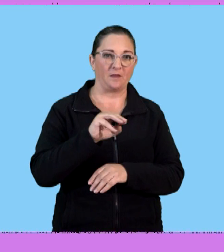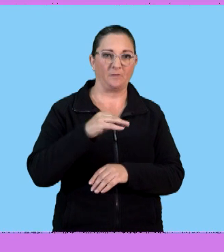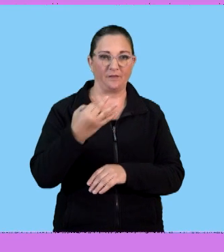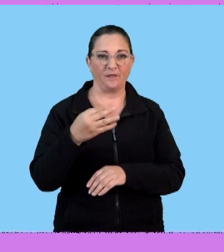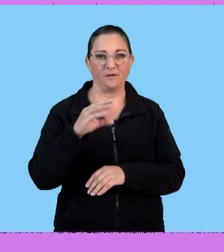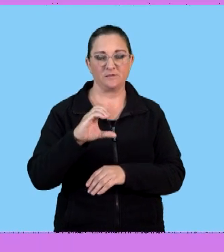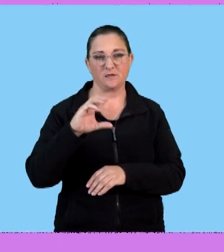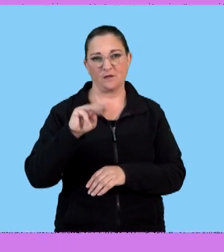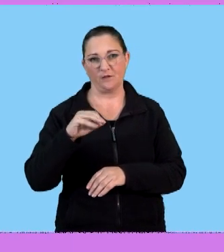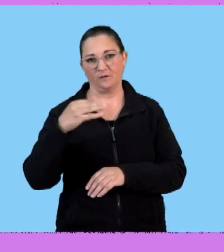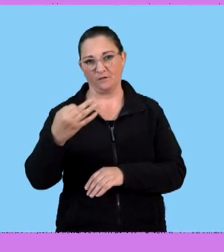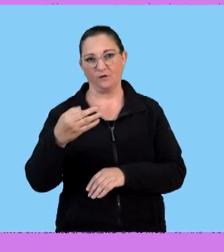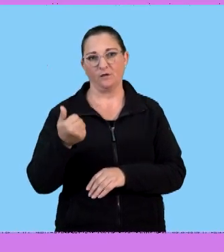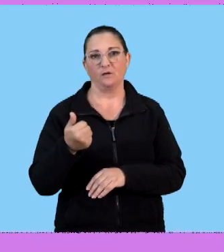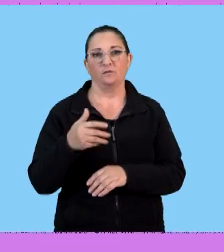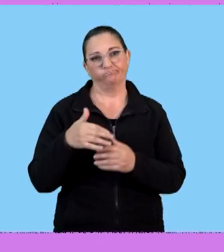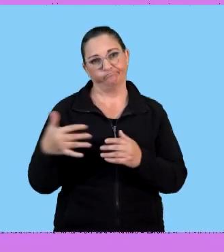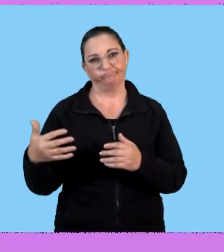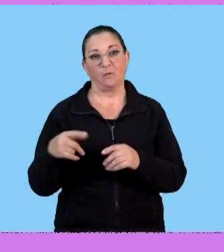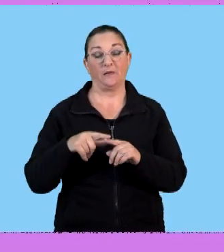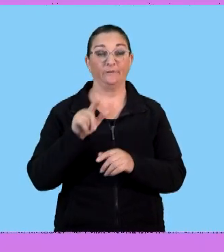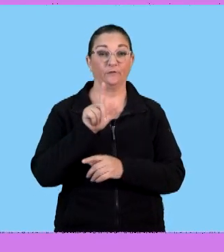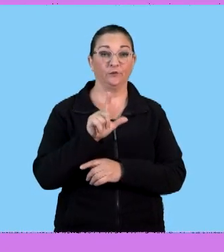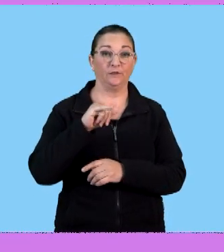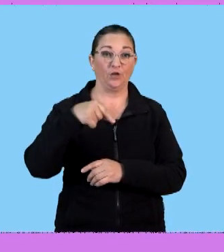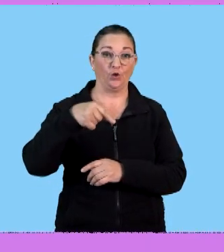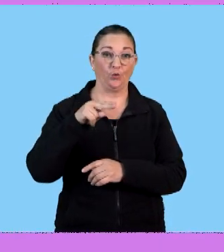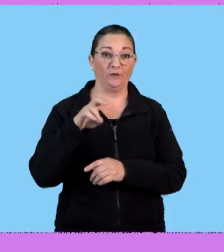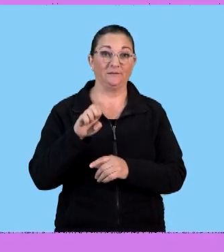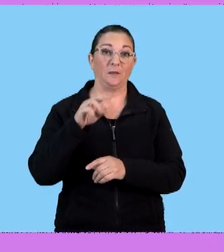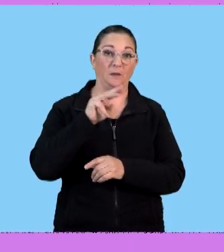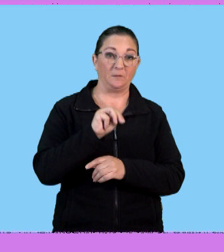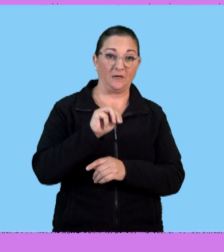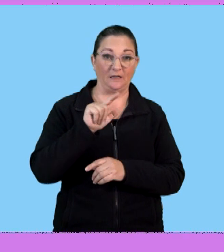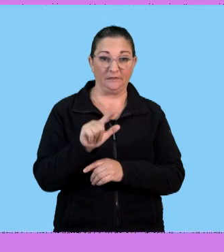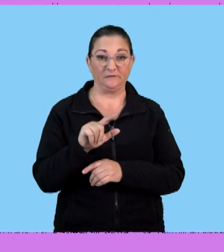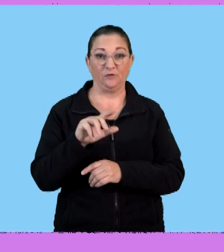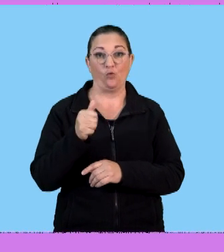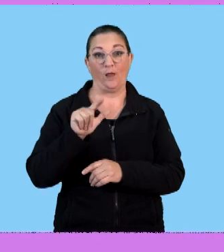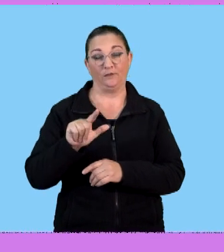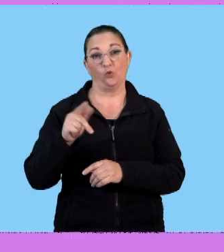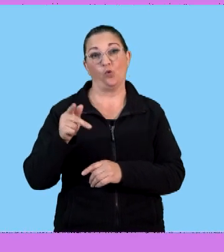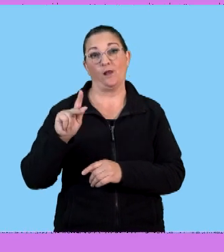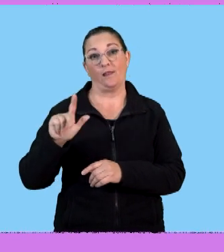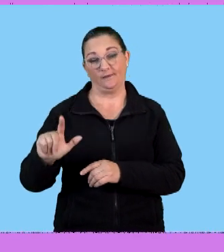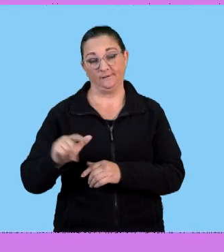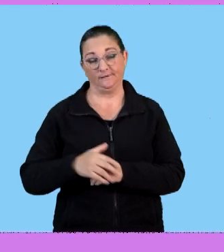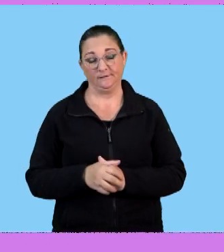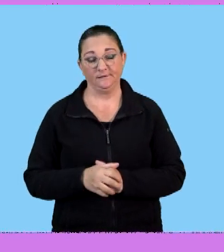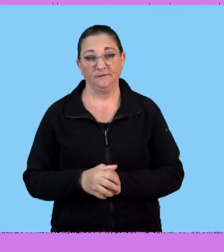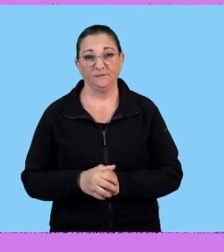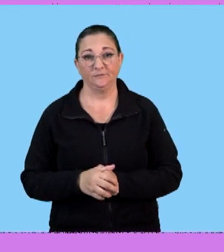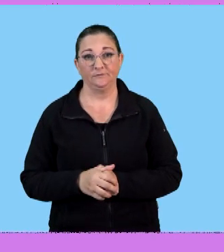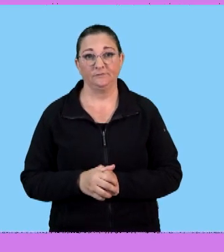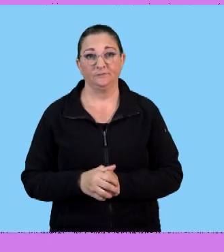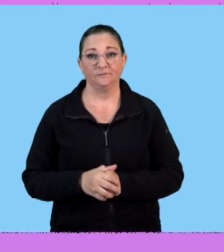centimeters, cubic meters, and so forth. And then units of a liquid volume is your milliliters, liters, or